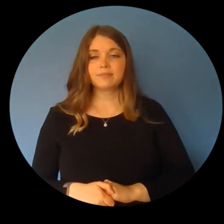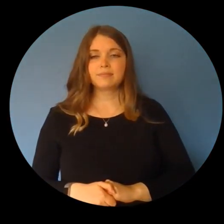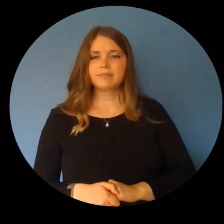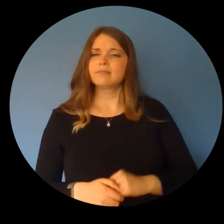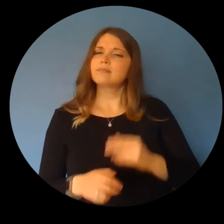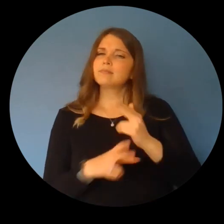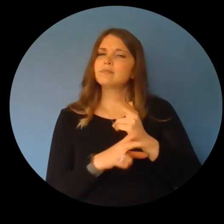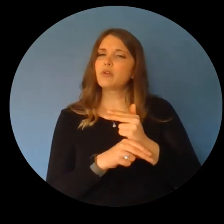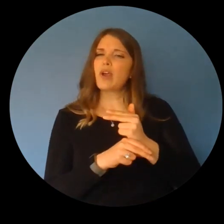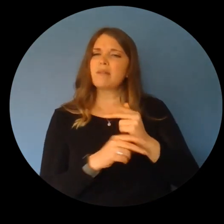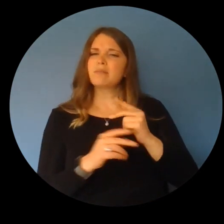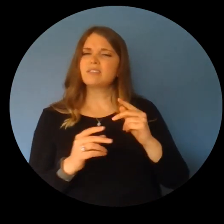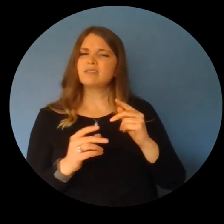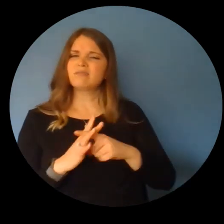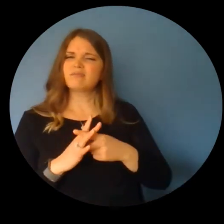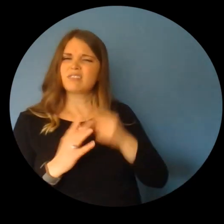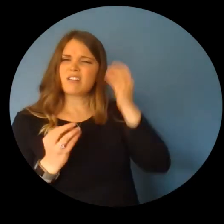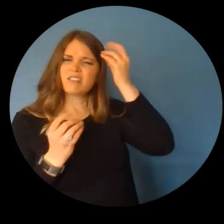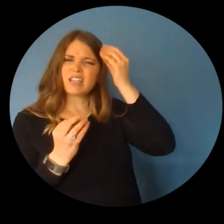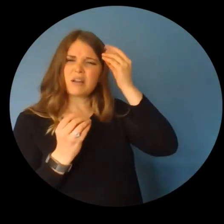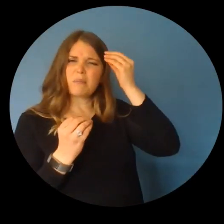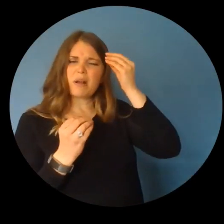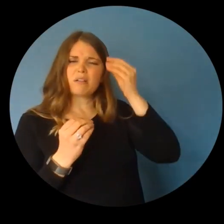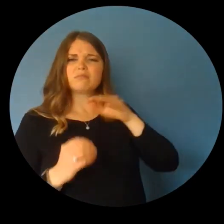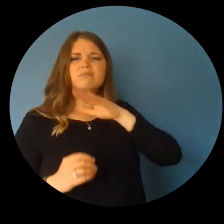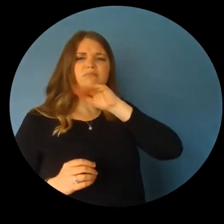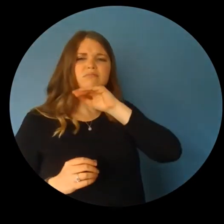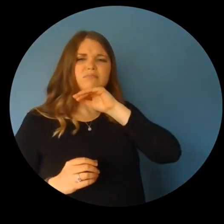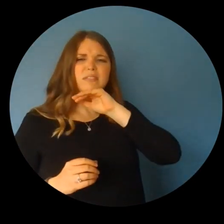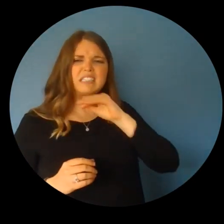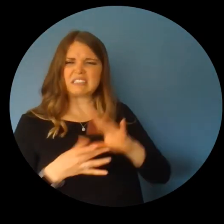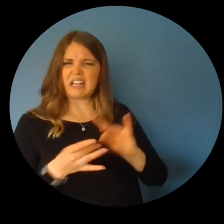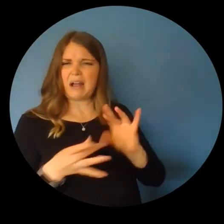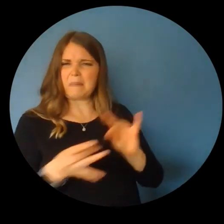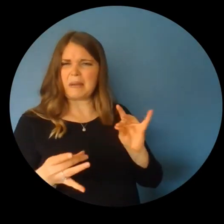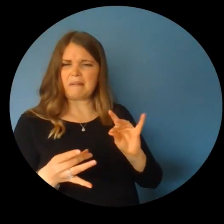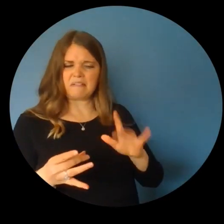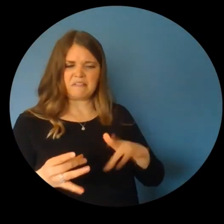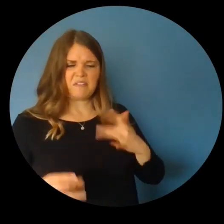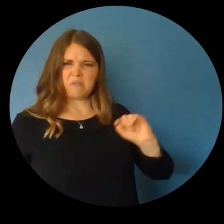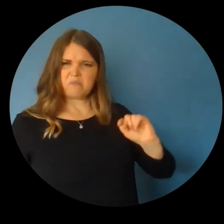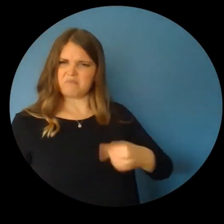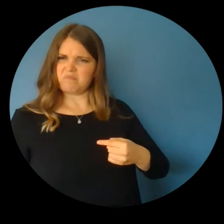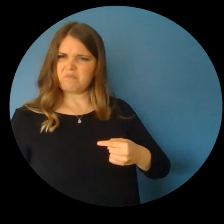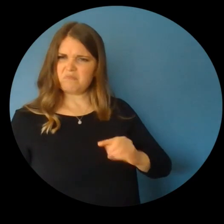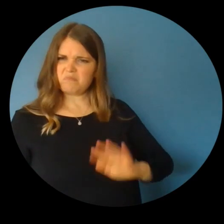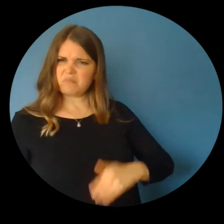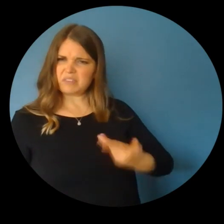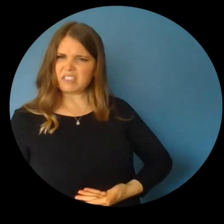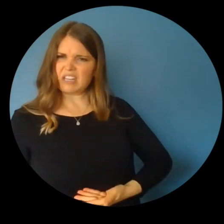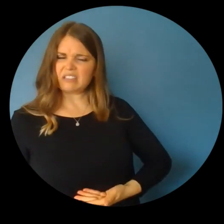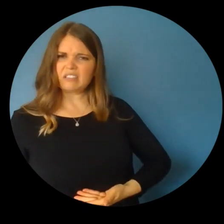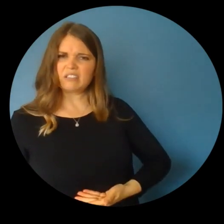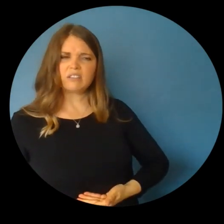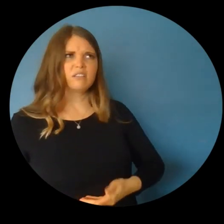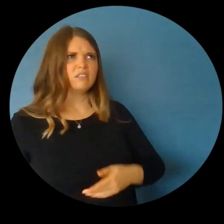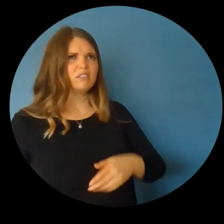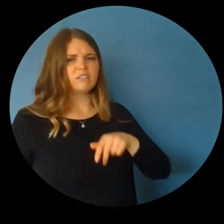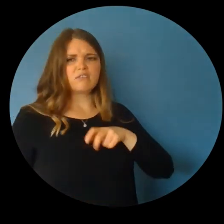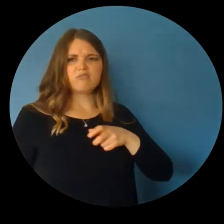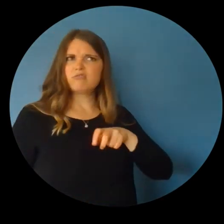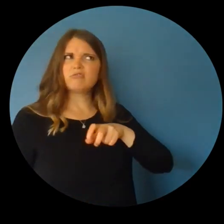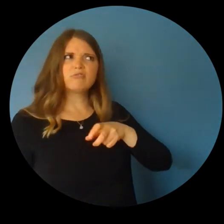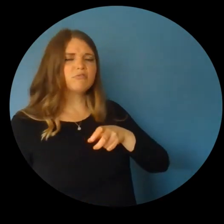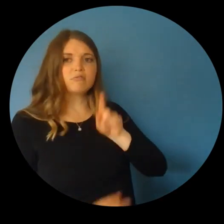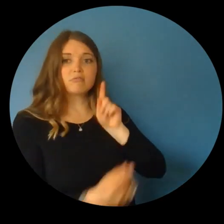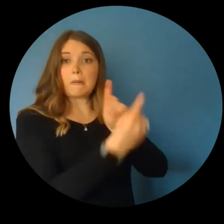But Rabbit started thinking about what Pig had said, and he was so upset by it later that he met a dog